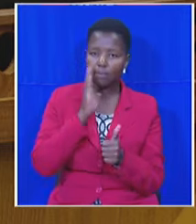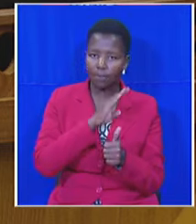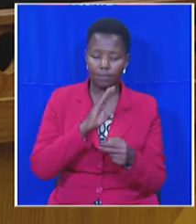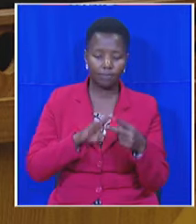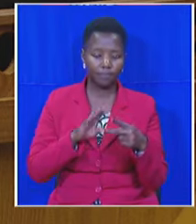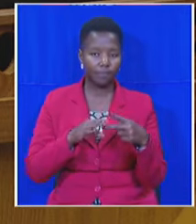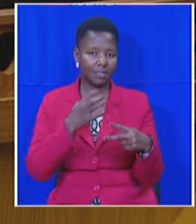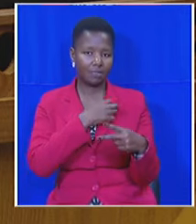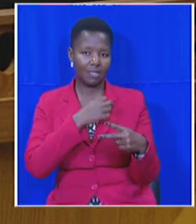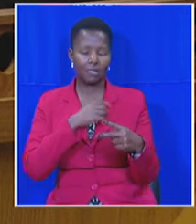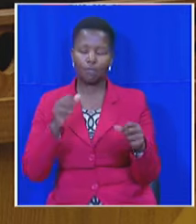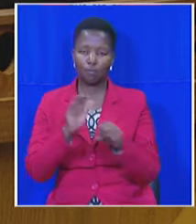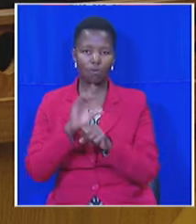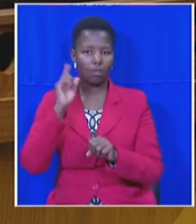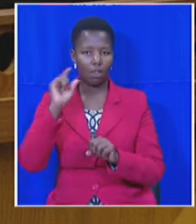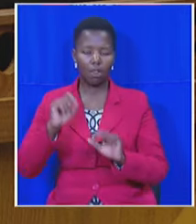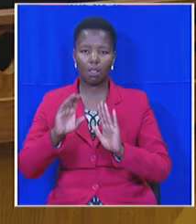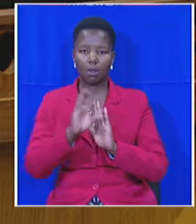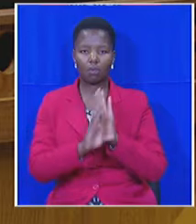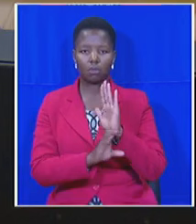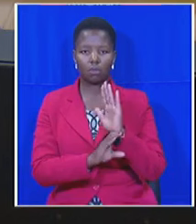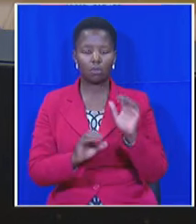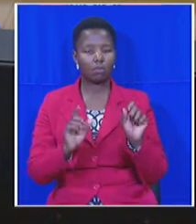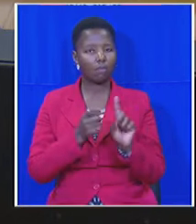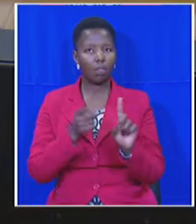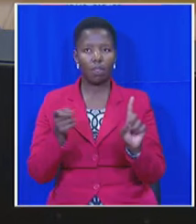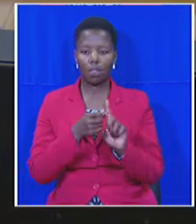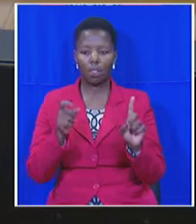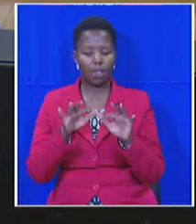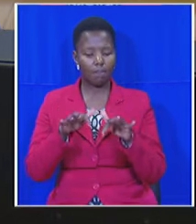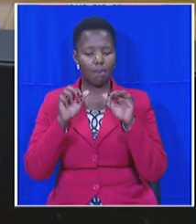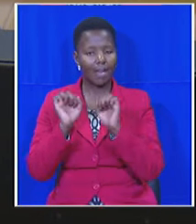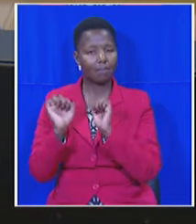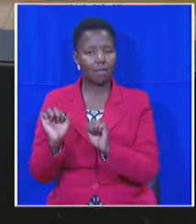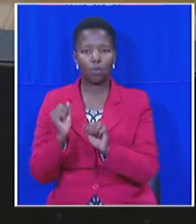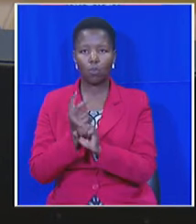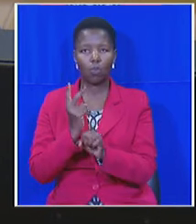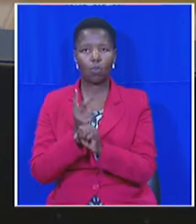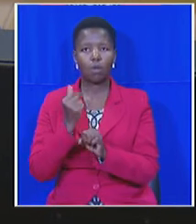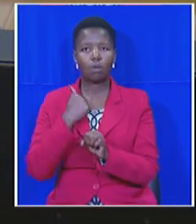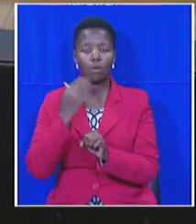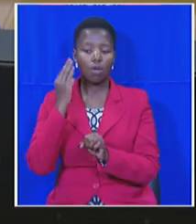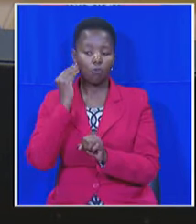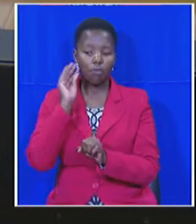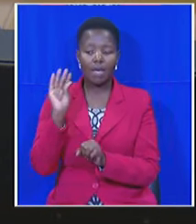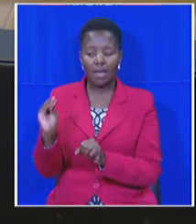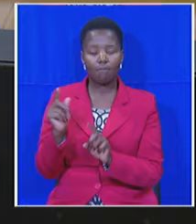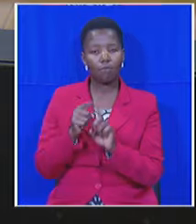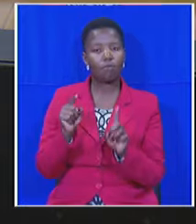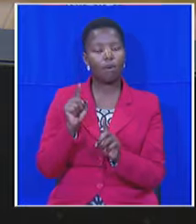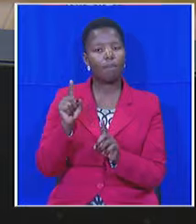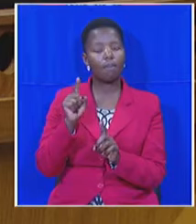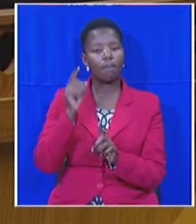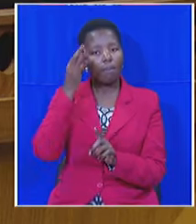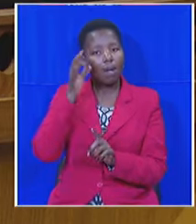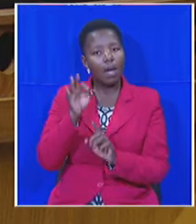Minister has violated the Constitution by deliberately bypassing Parliament, despite being in the possession of an opinion by the State Law Advisor clearly